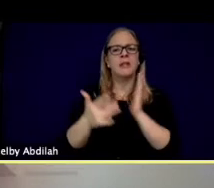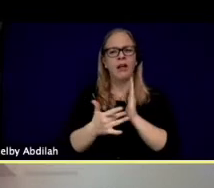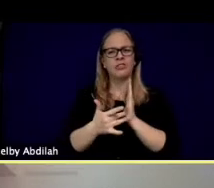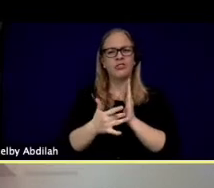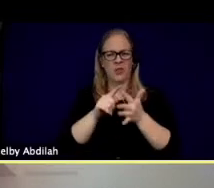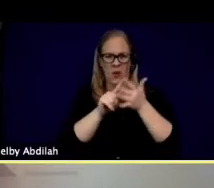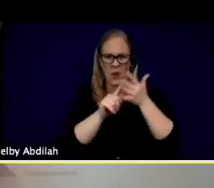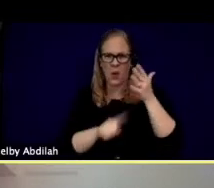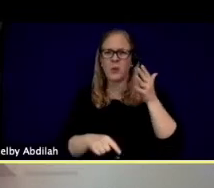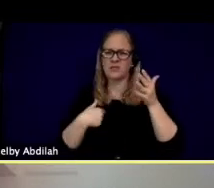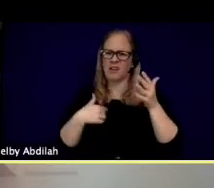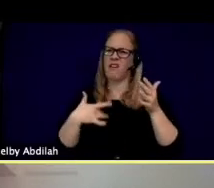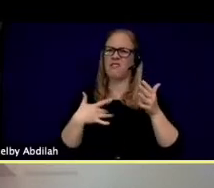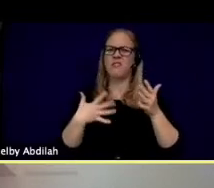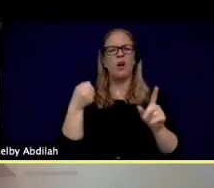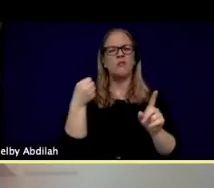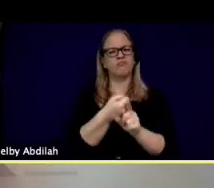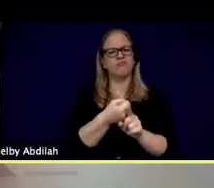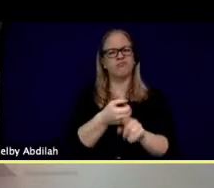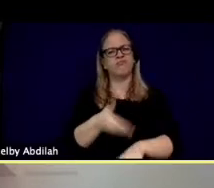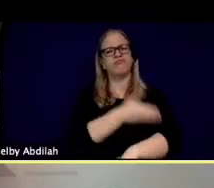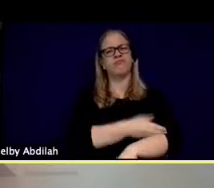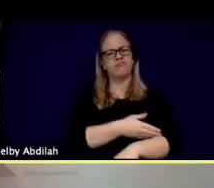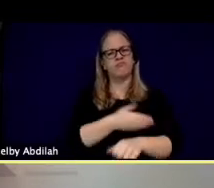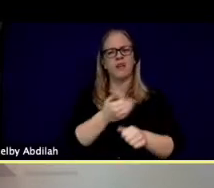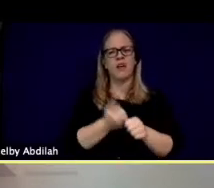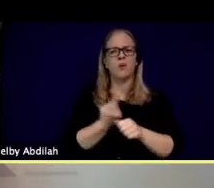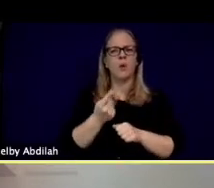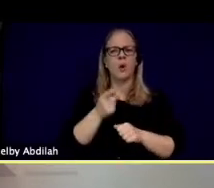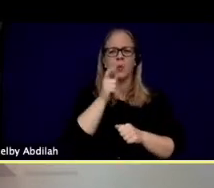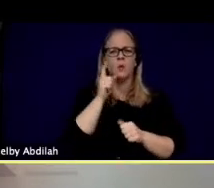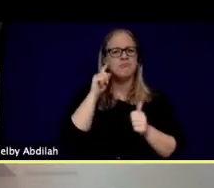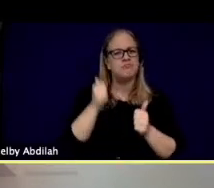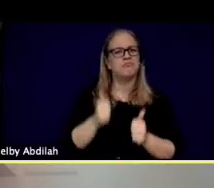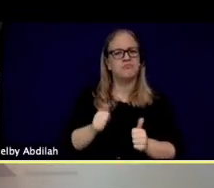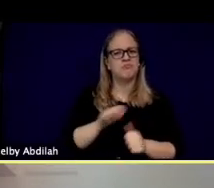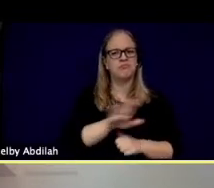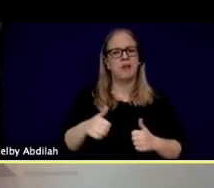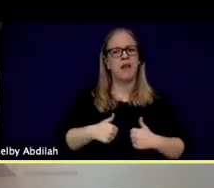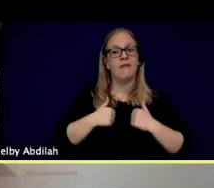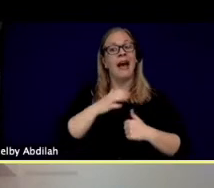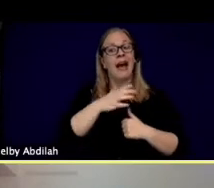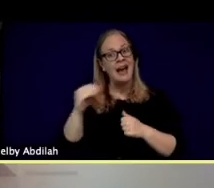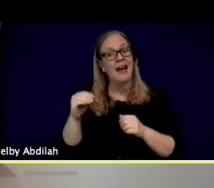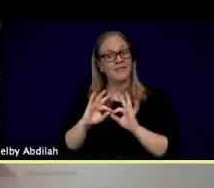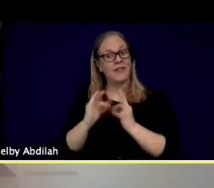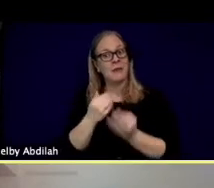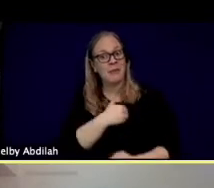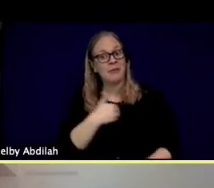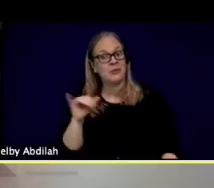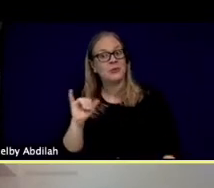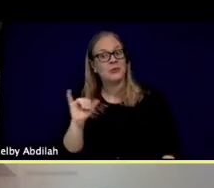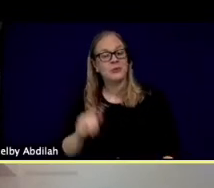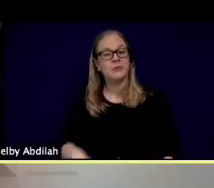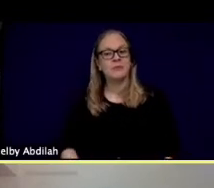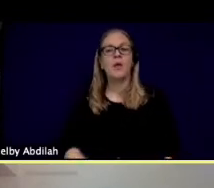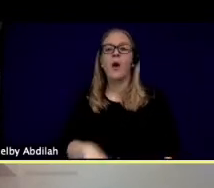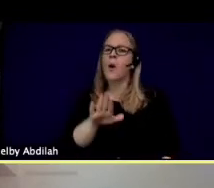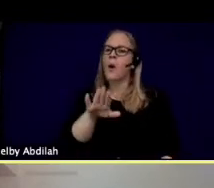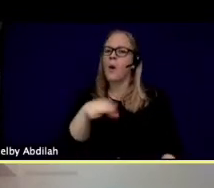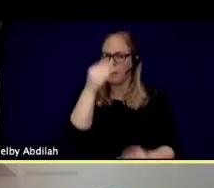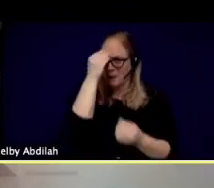everyone who has a hearing loss, as well as the family members who work with us. By the way, please